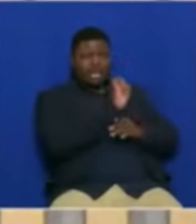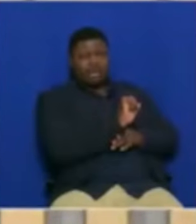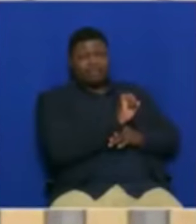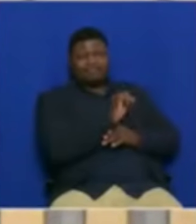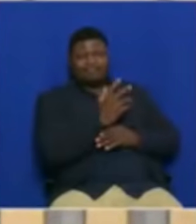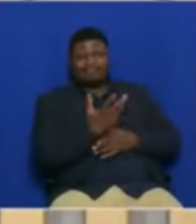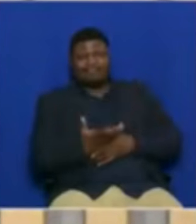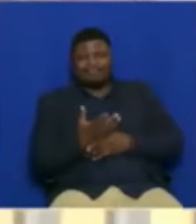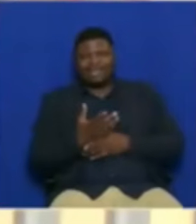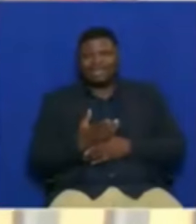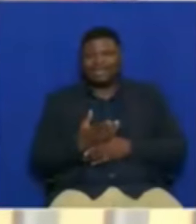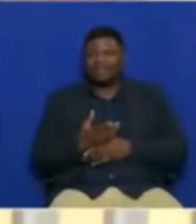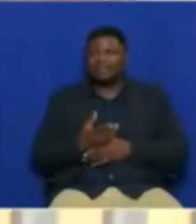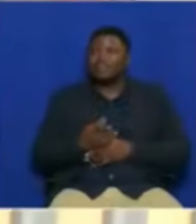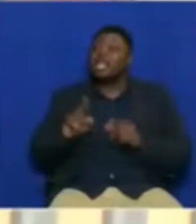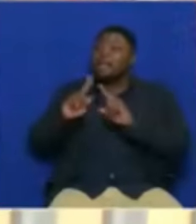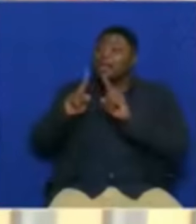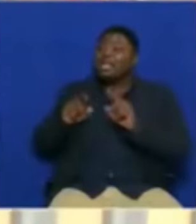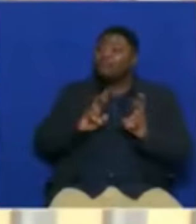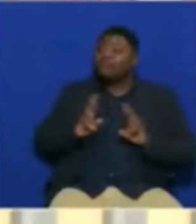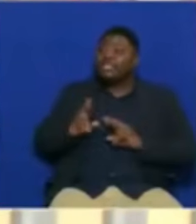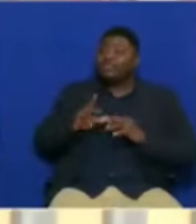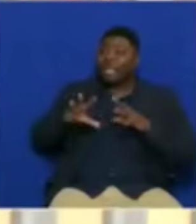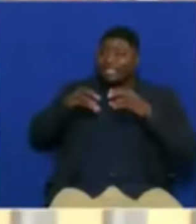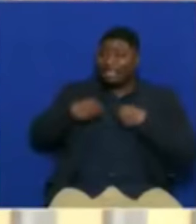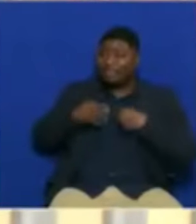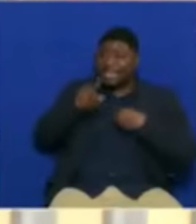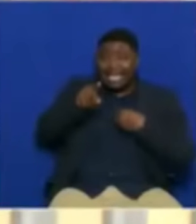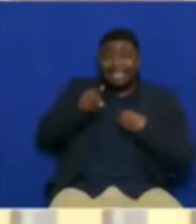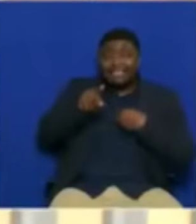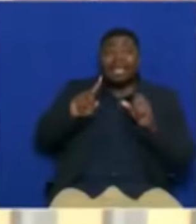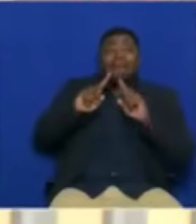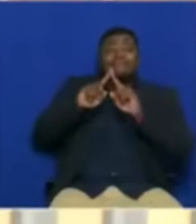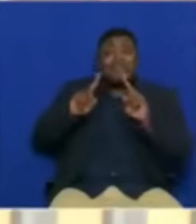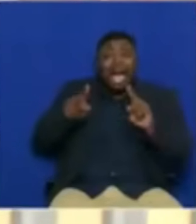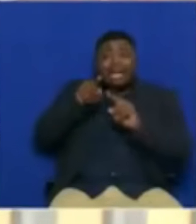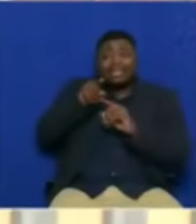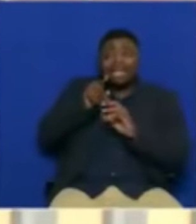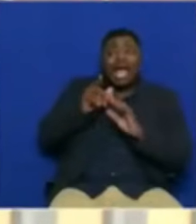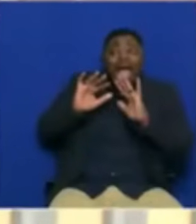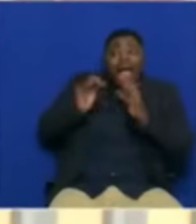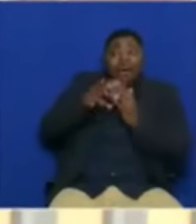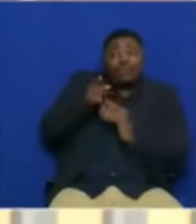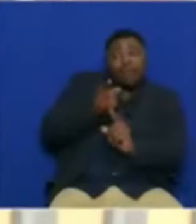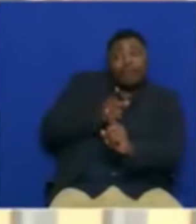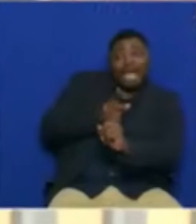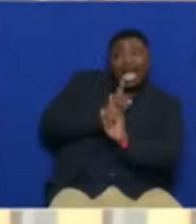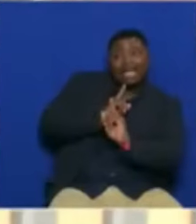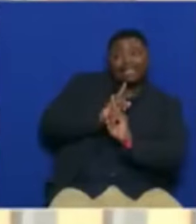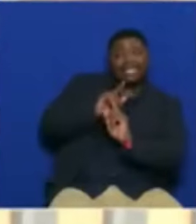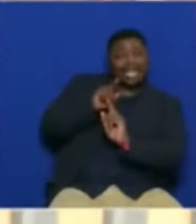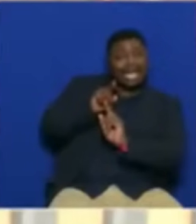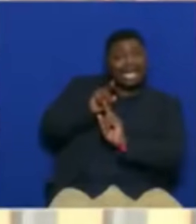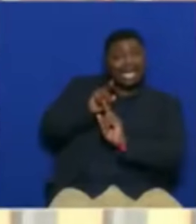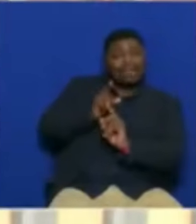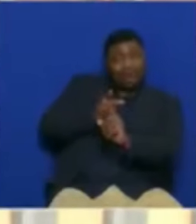accept that, and what you're doing with that answer, in fact, what that answer does, yes, is it causes us to call the prosecutor